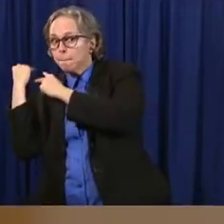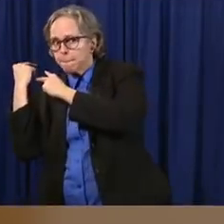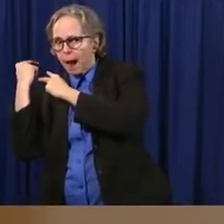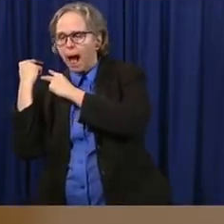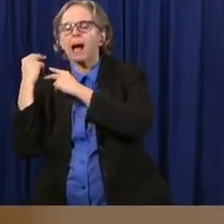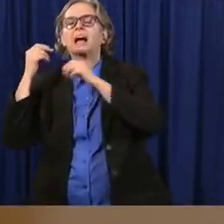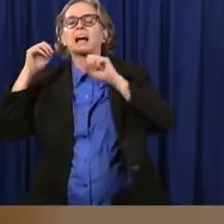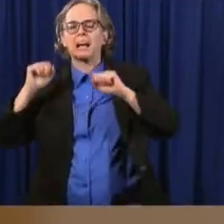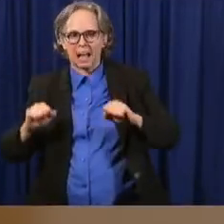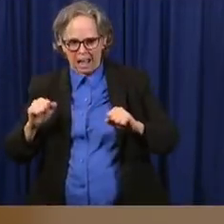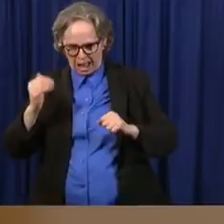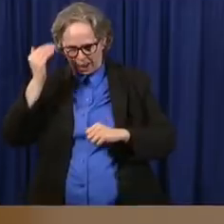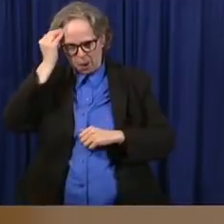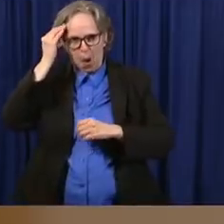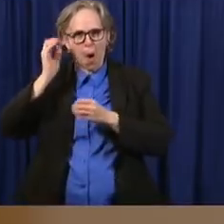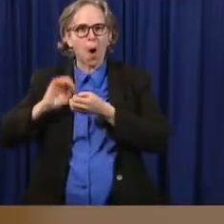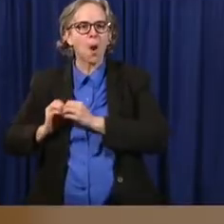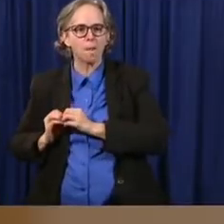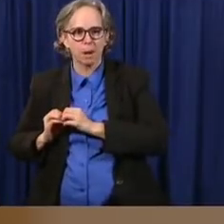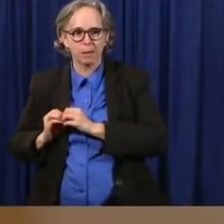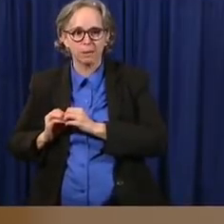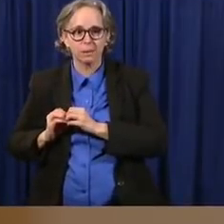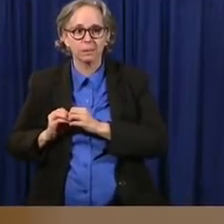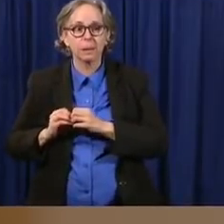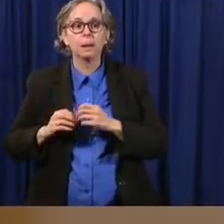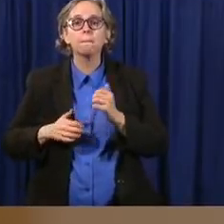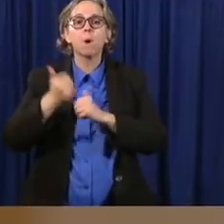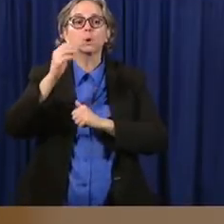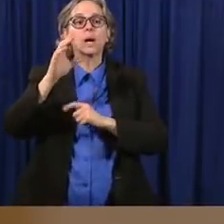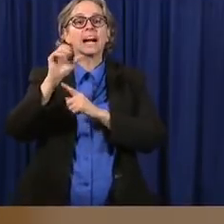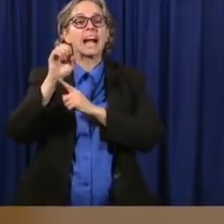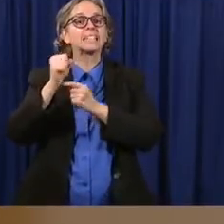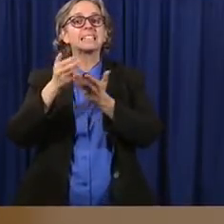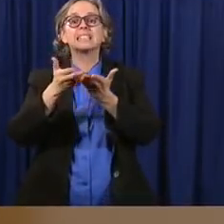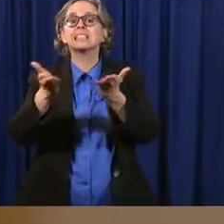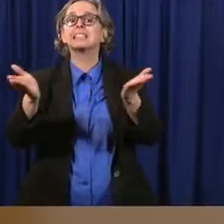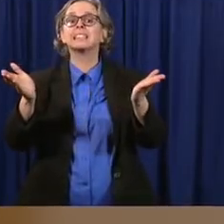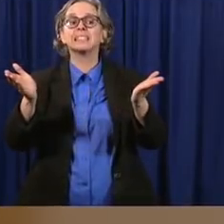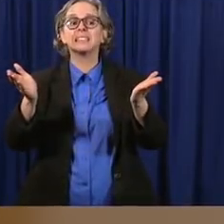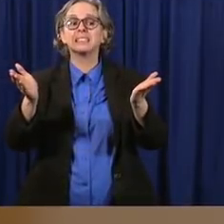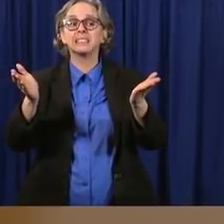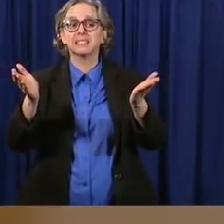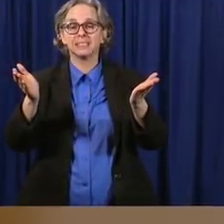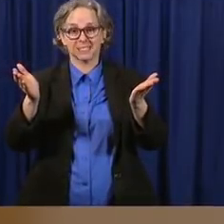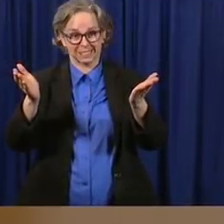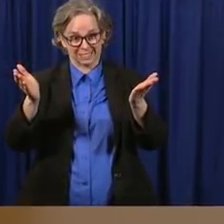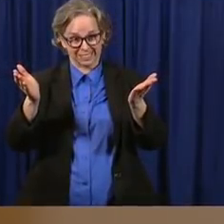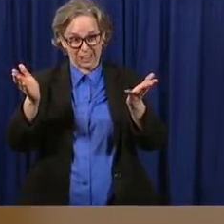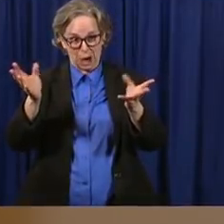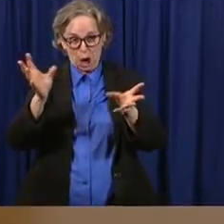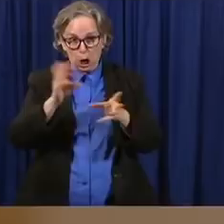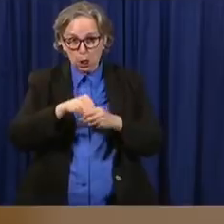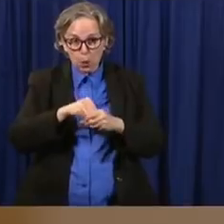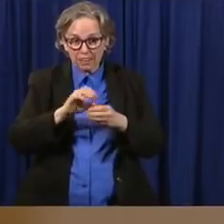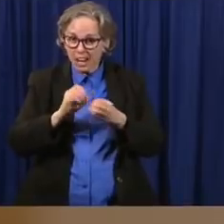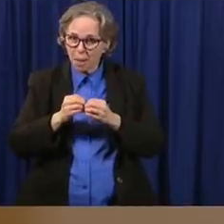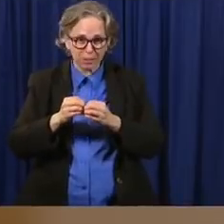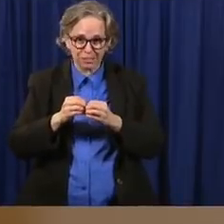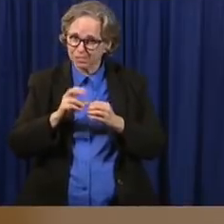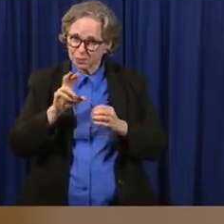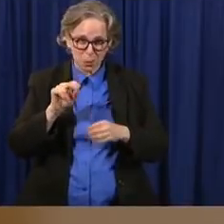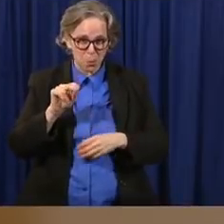know, most of the cases that are out there, it's really important to point out, we're not counting. So even though we're counting this number